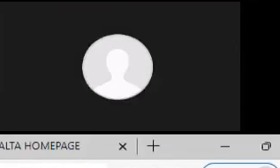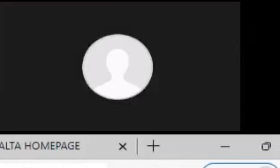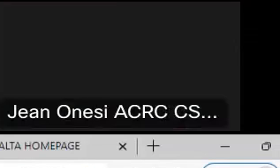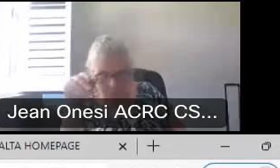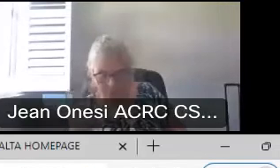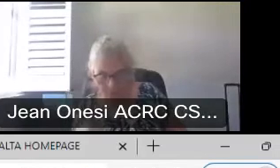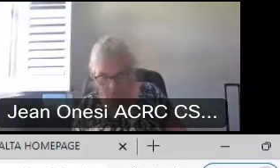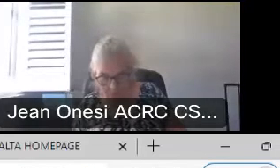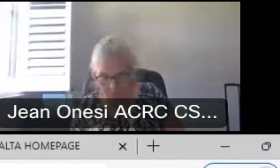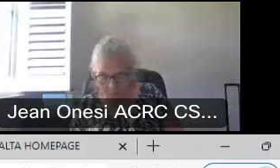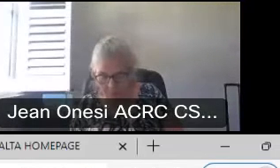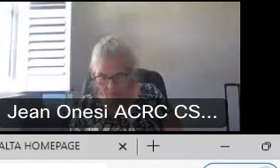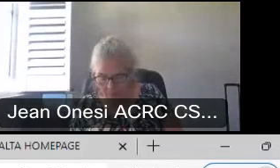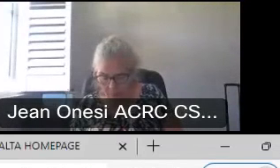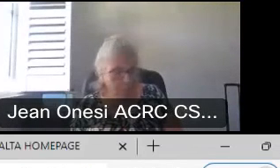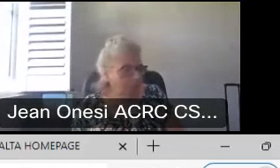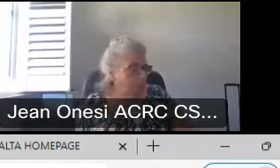of our